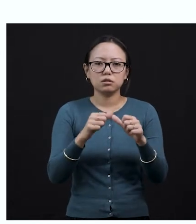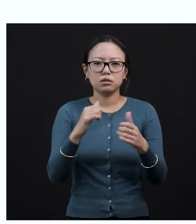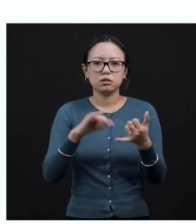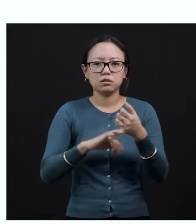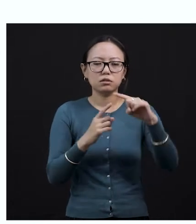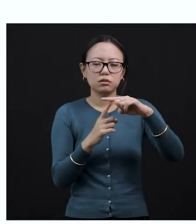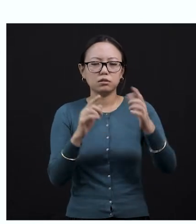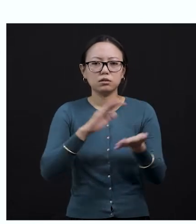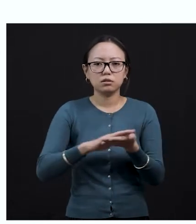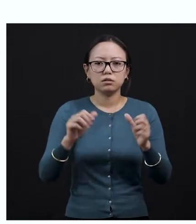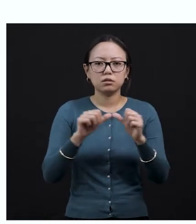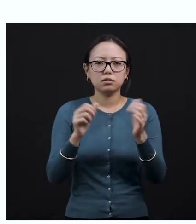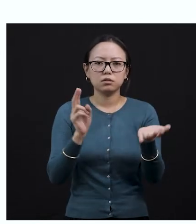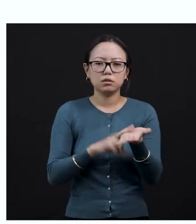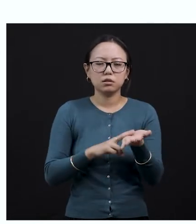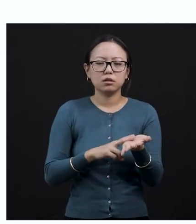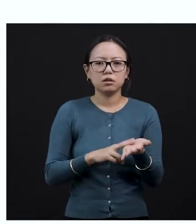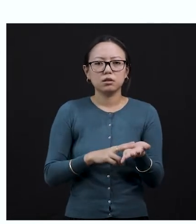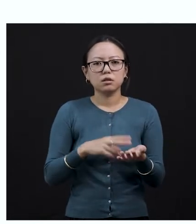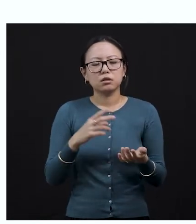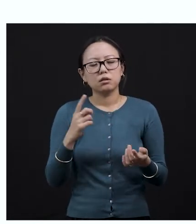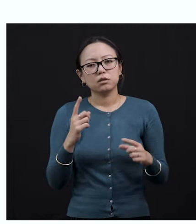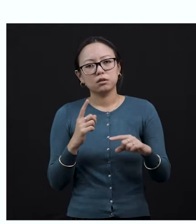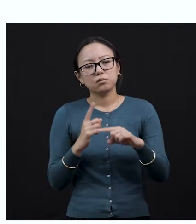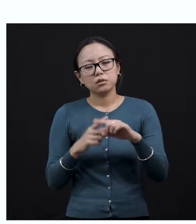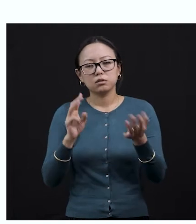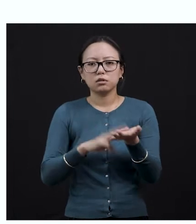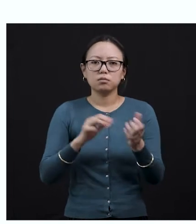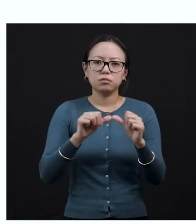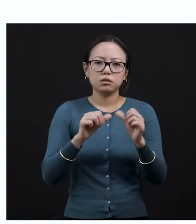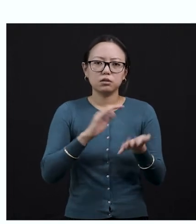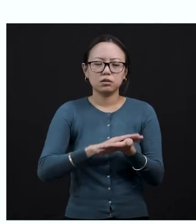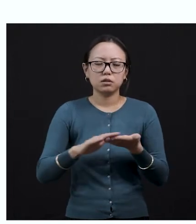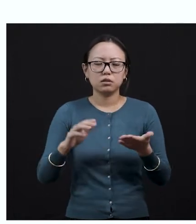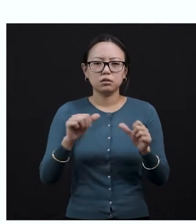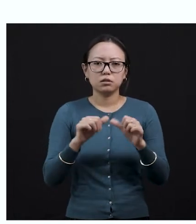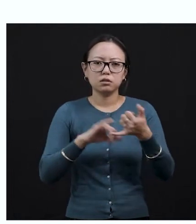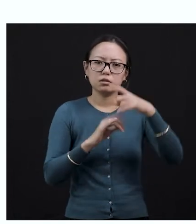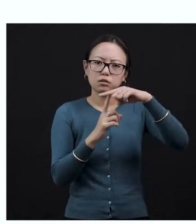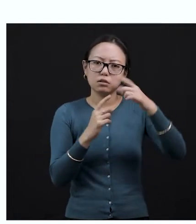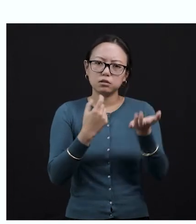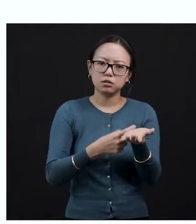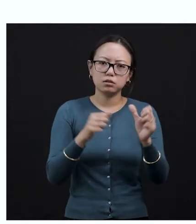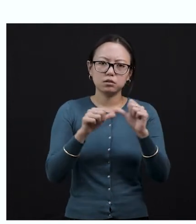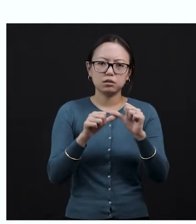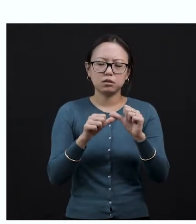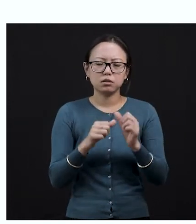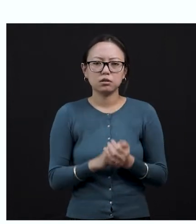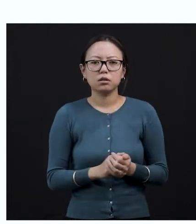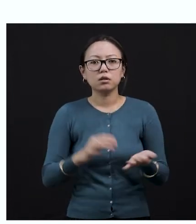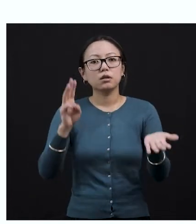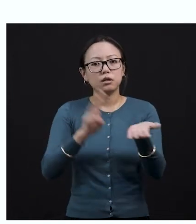found. Also in Maharashtra, I said Inamgaon, right? Then in Madhya Pradesh,